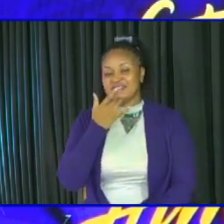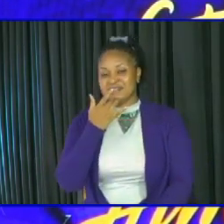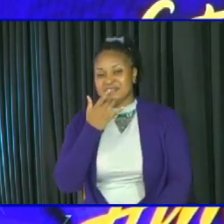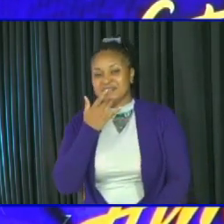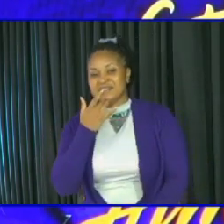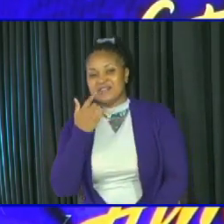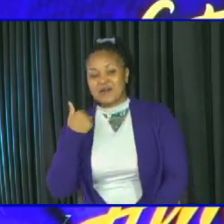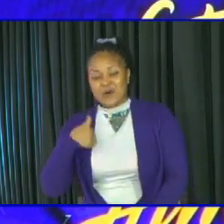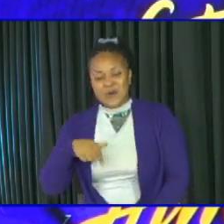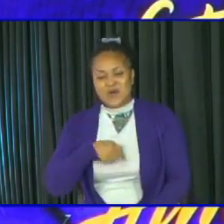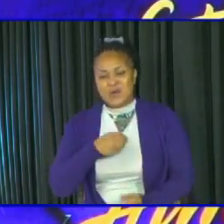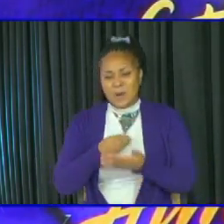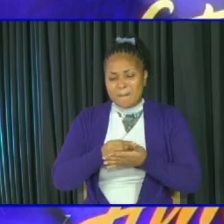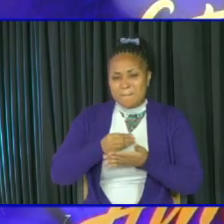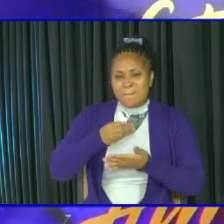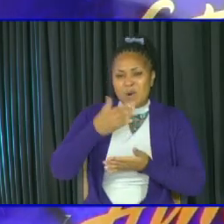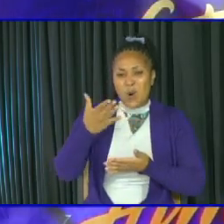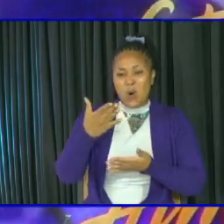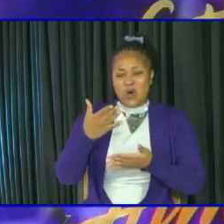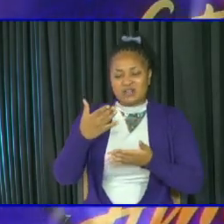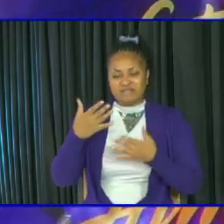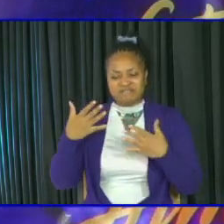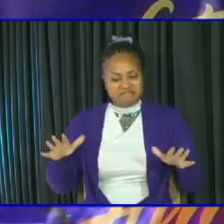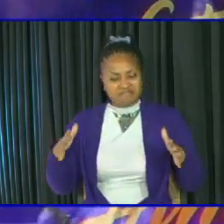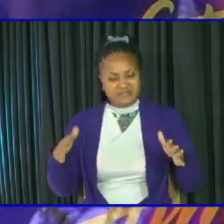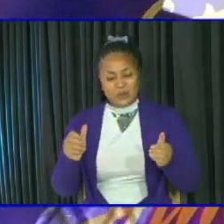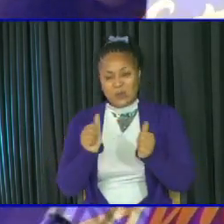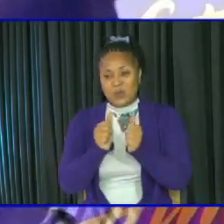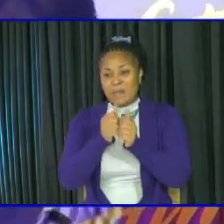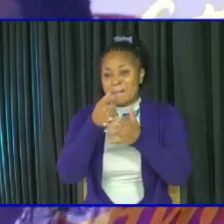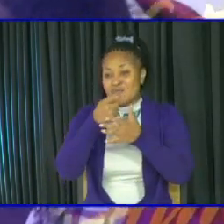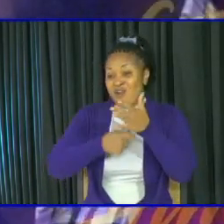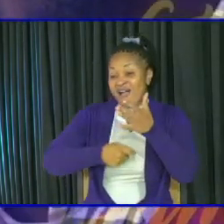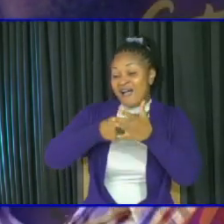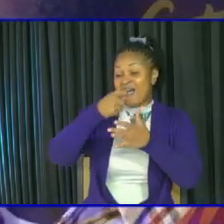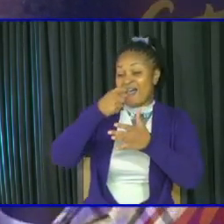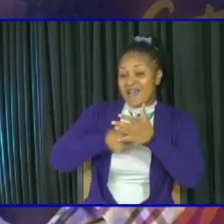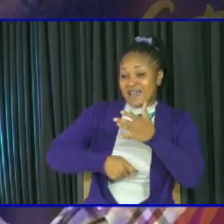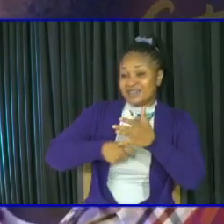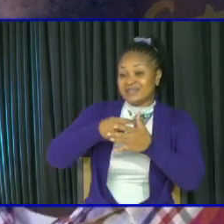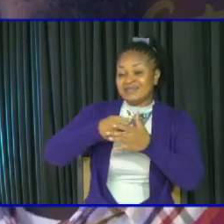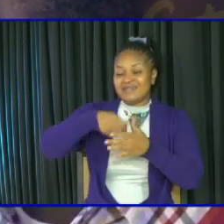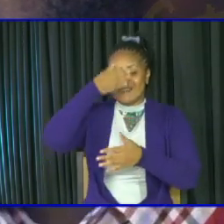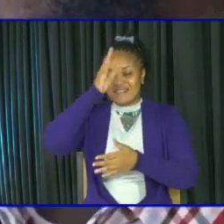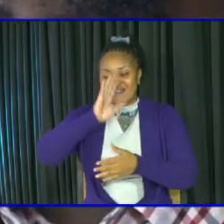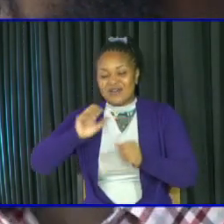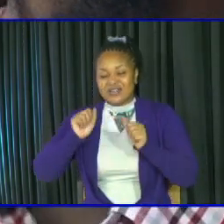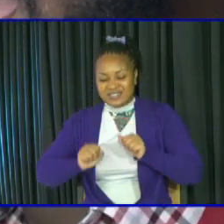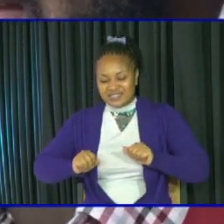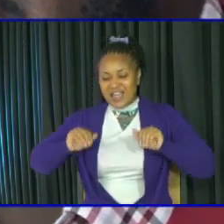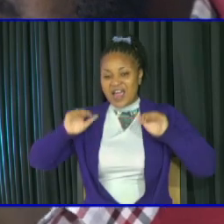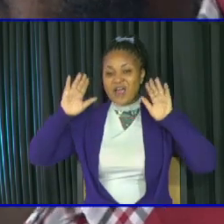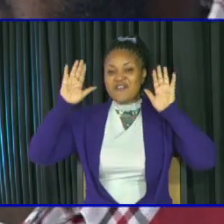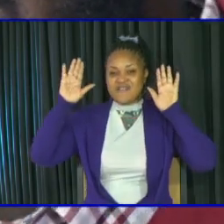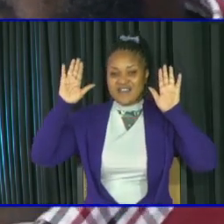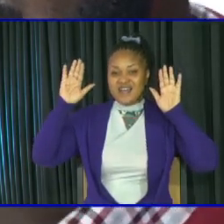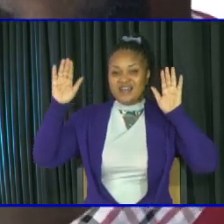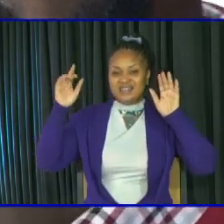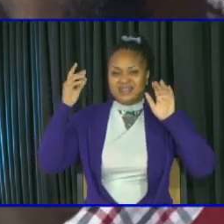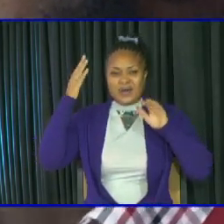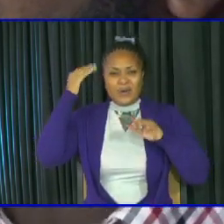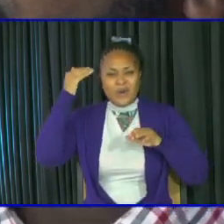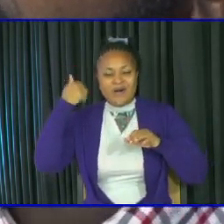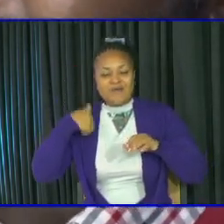favored. And we were born with a prize. How God is sacrificed, cause